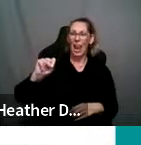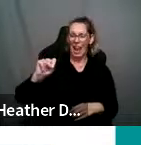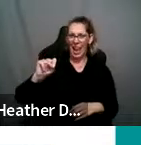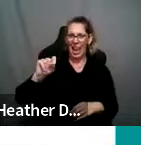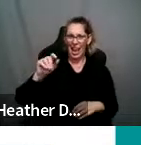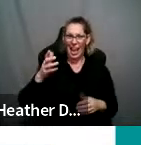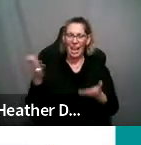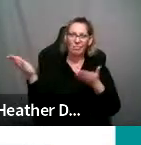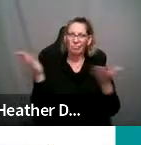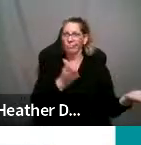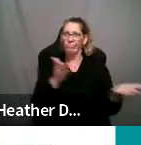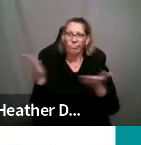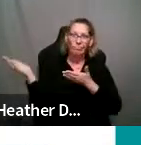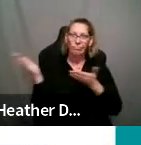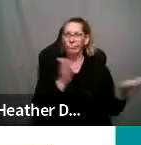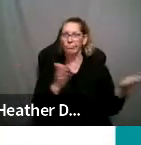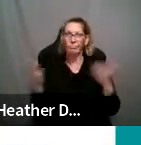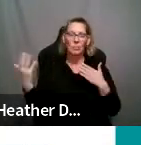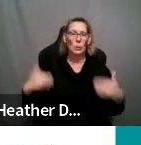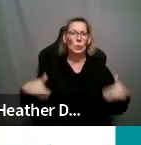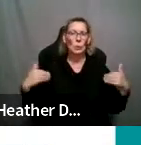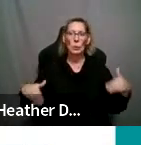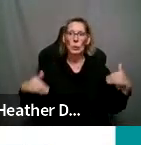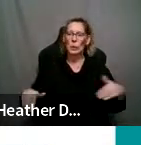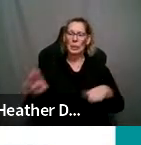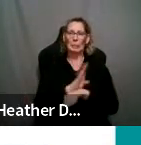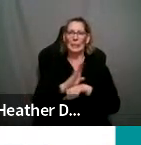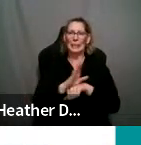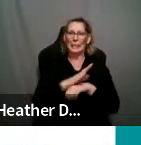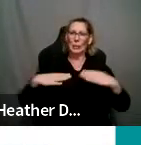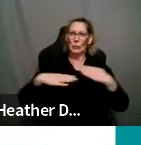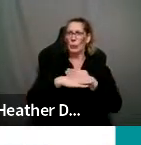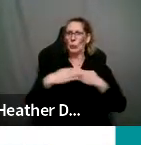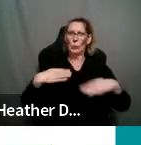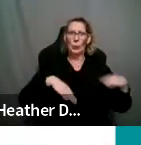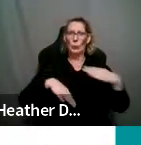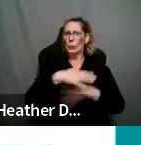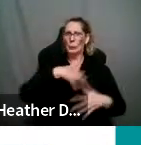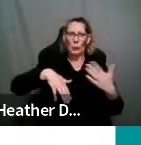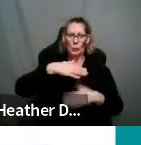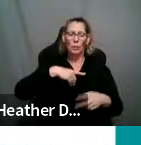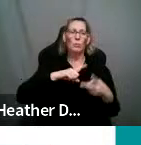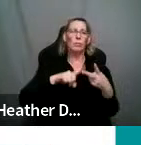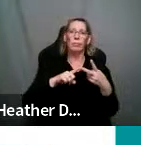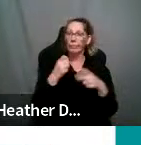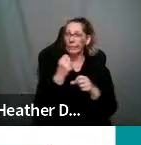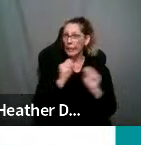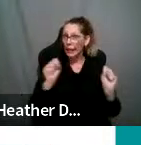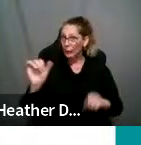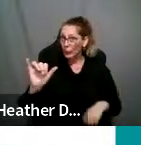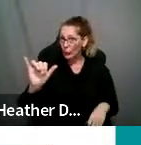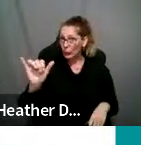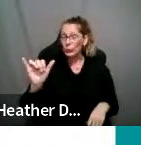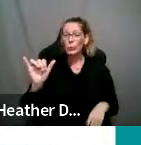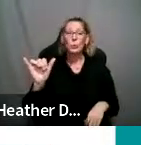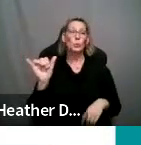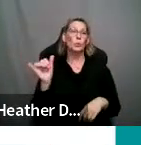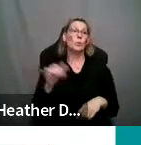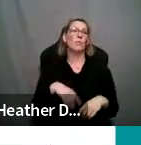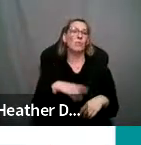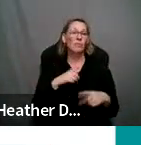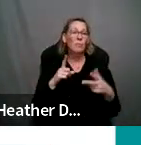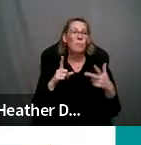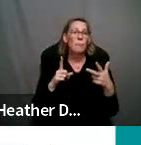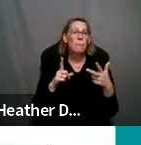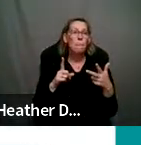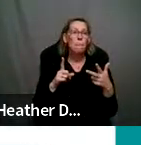we have in the corridor. That's due to the conditions as well as safety. The impaired freight is